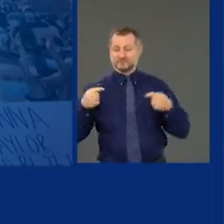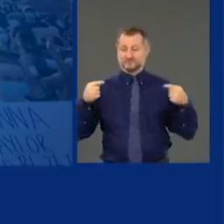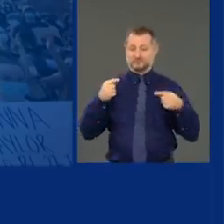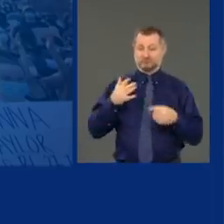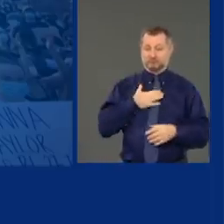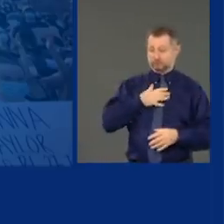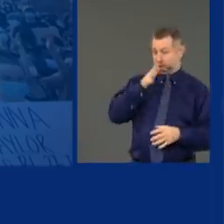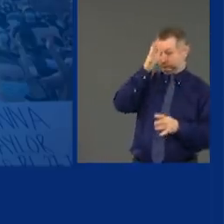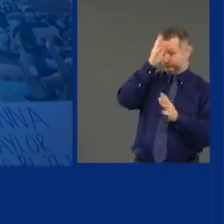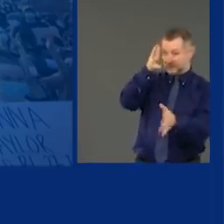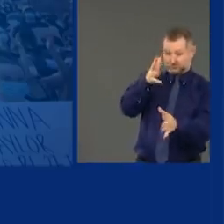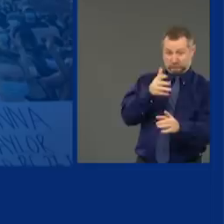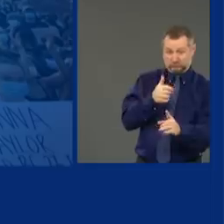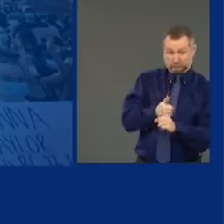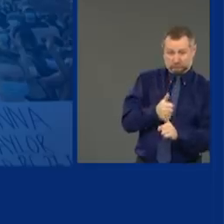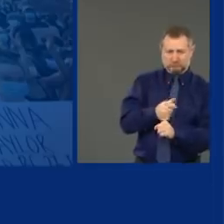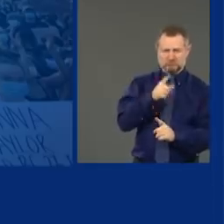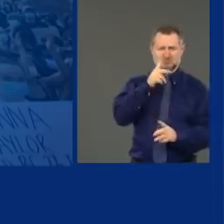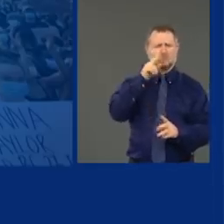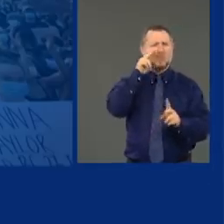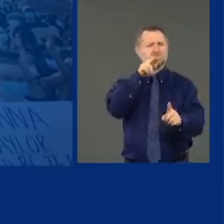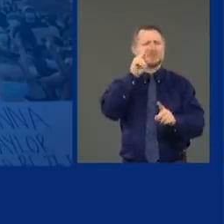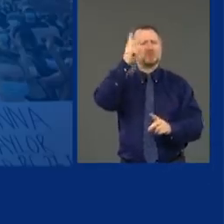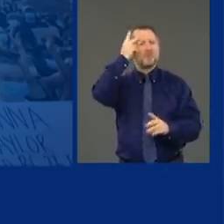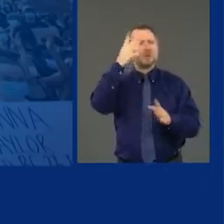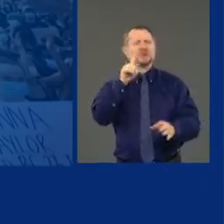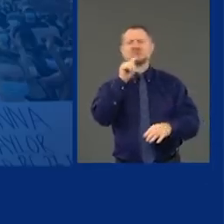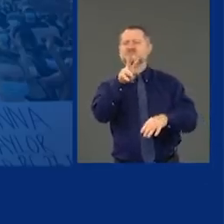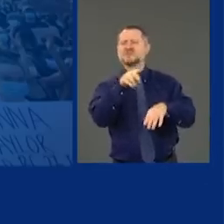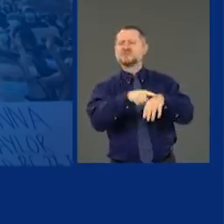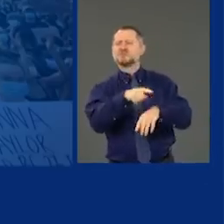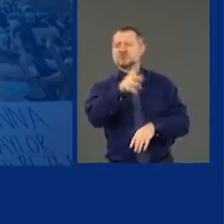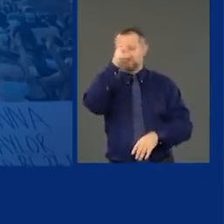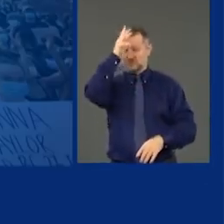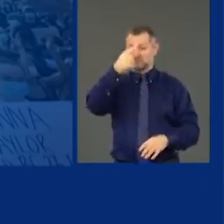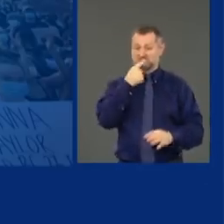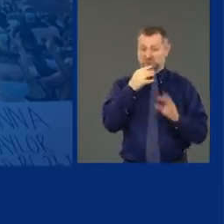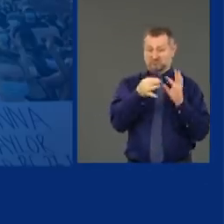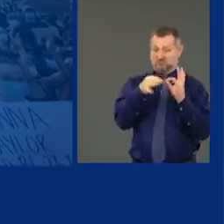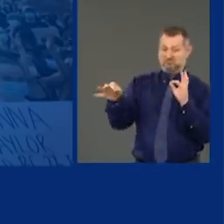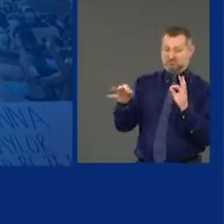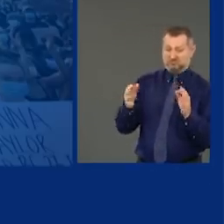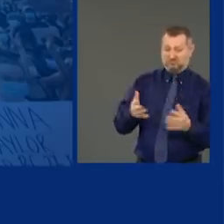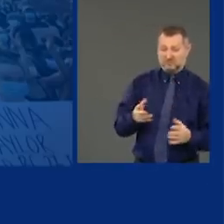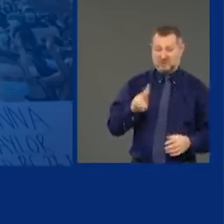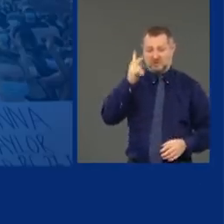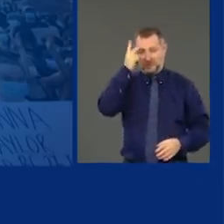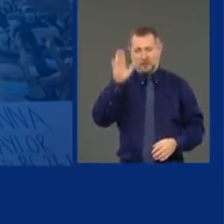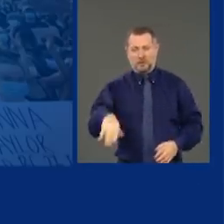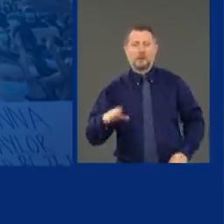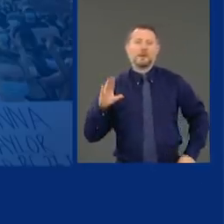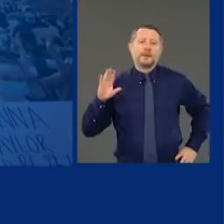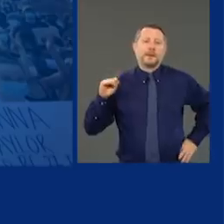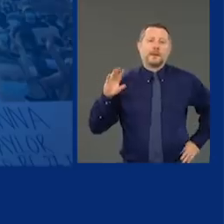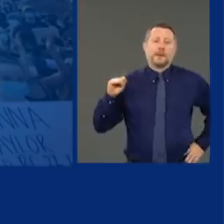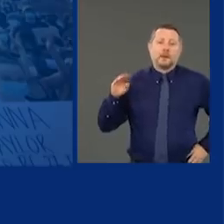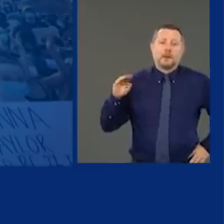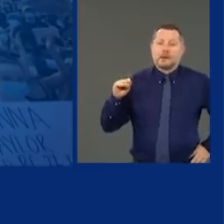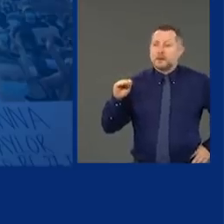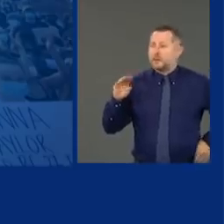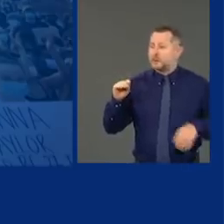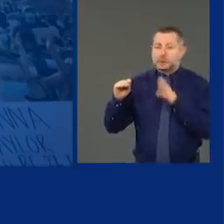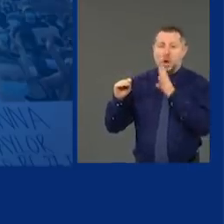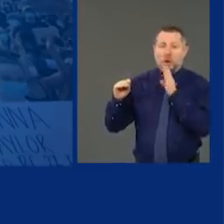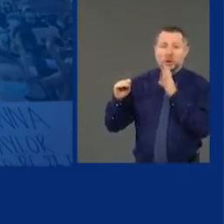TV and I'd be watching the TV, any politician would come on, my grandfather would go like this. And I didn't know what that meant. He was an